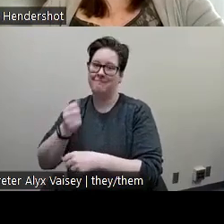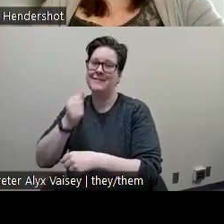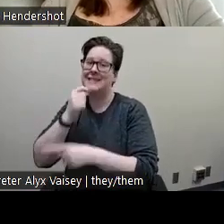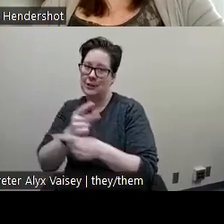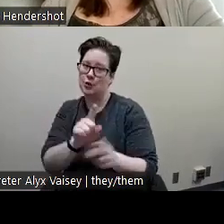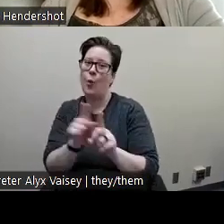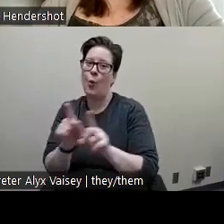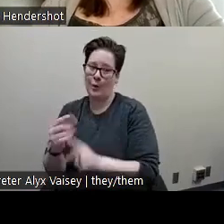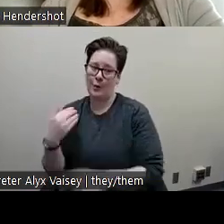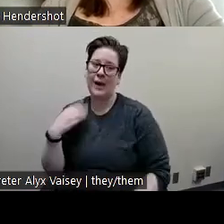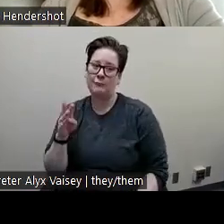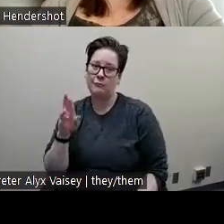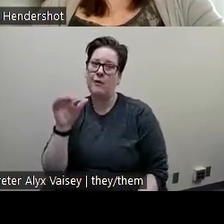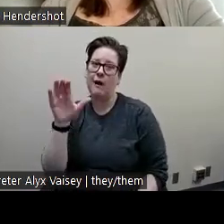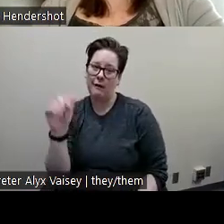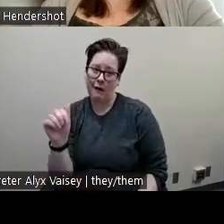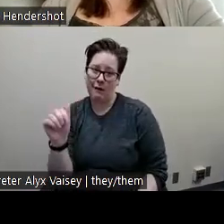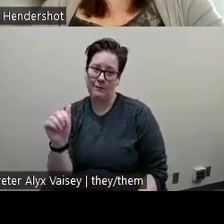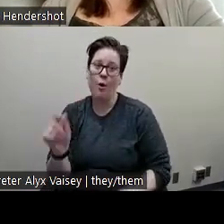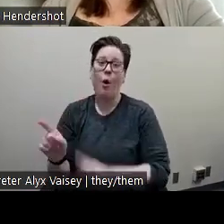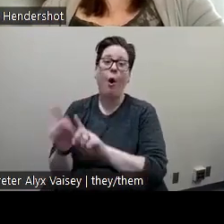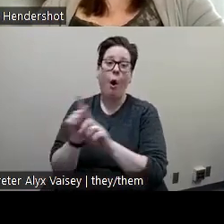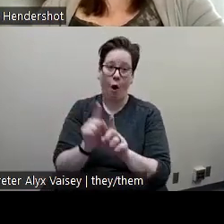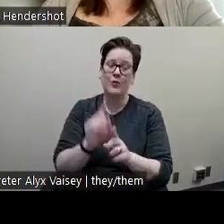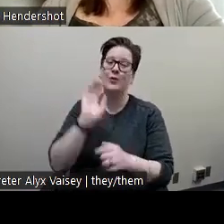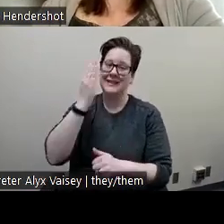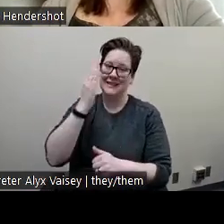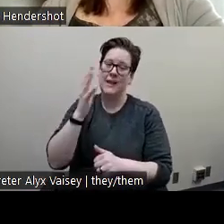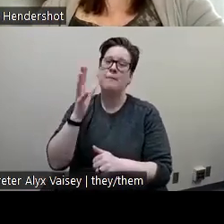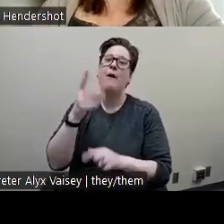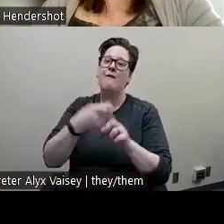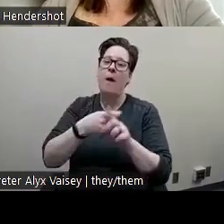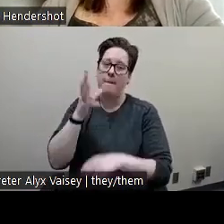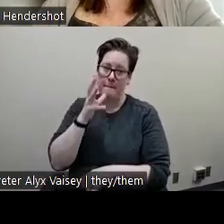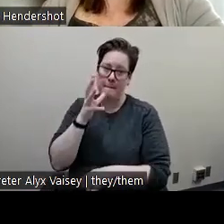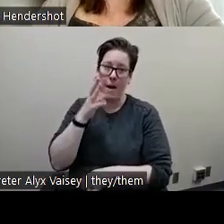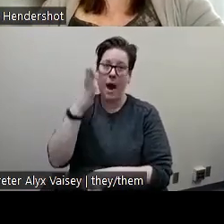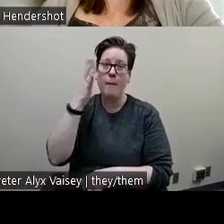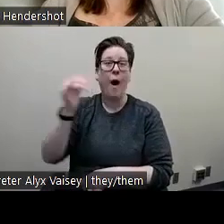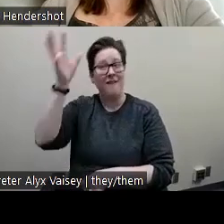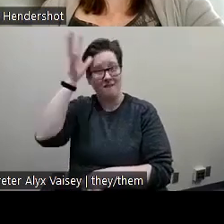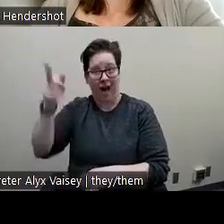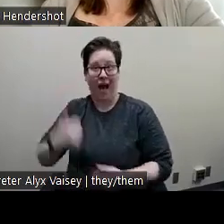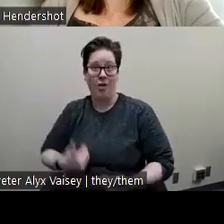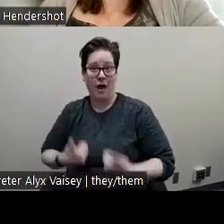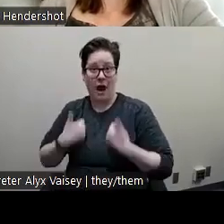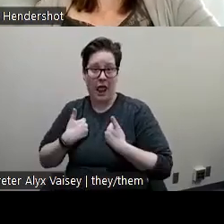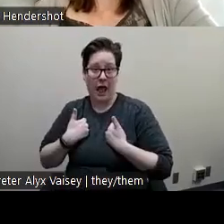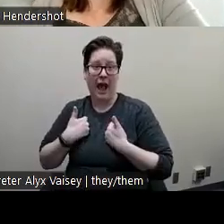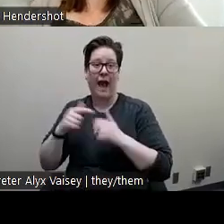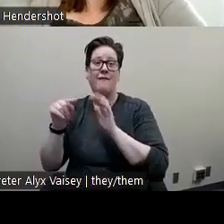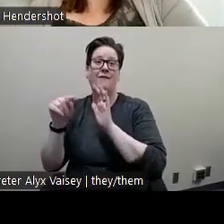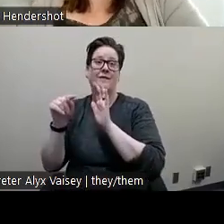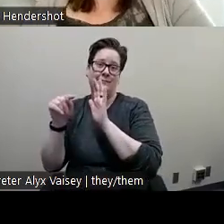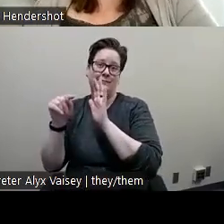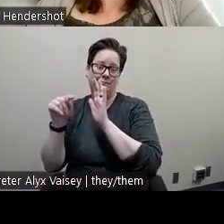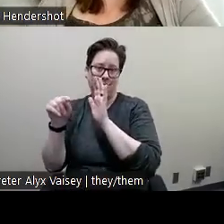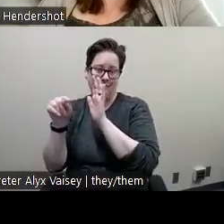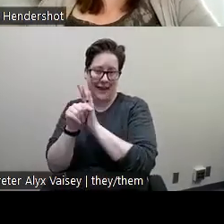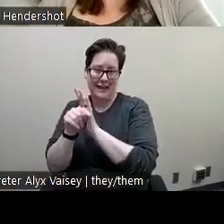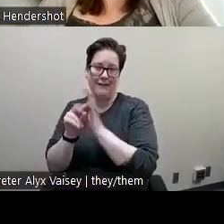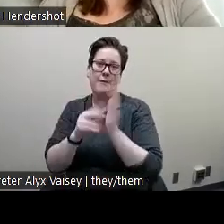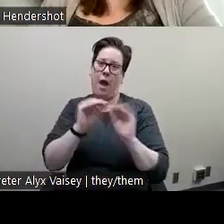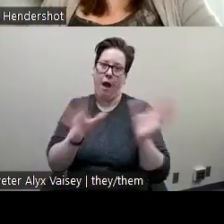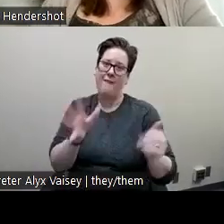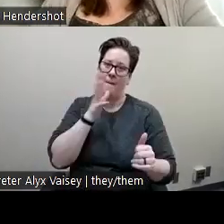positive. And we've learned that this did come from her mother because her father, who was alive, tested negative. So her mother passed that on to her. So